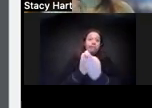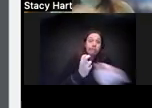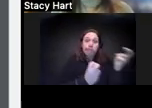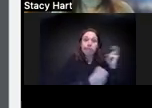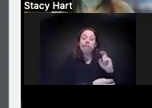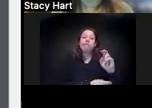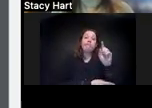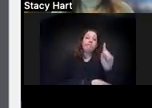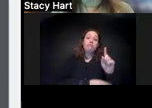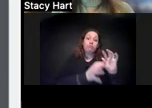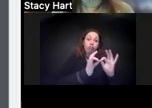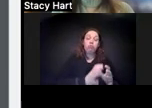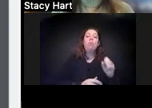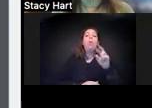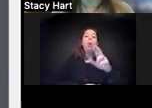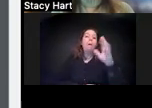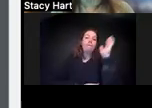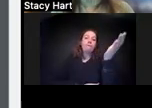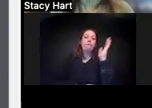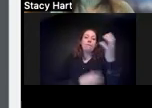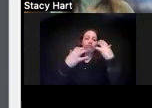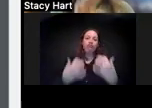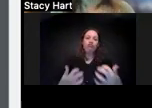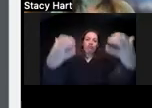a conference or a stage performance.